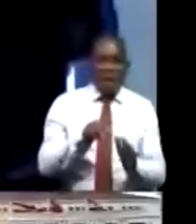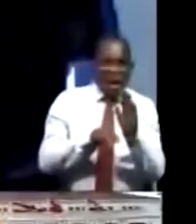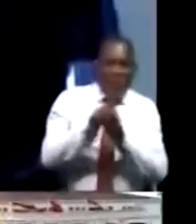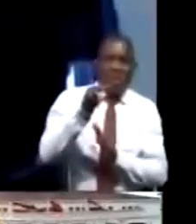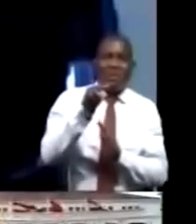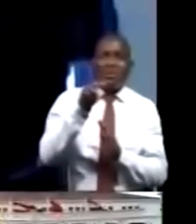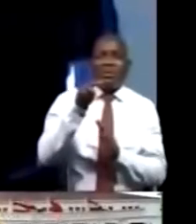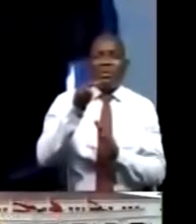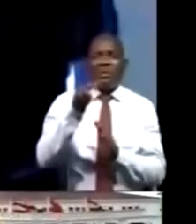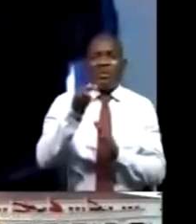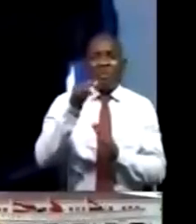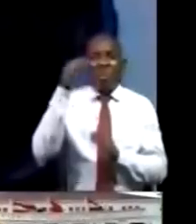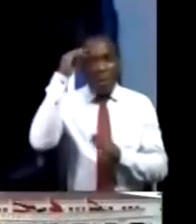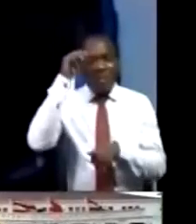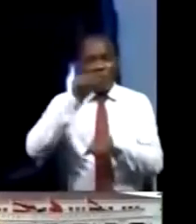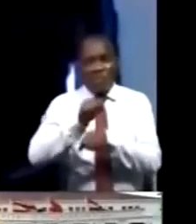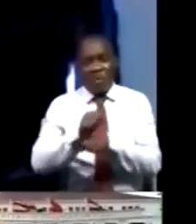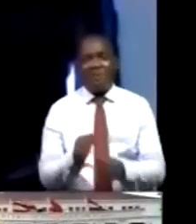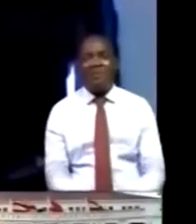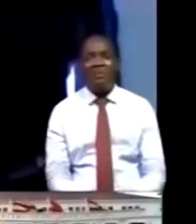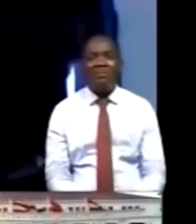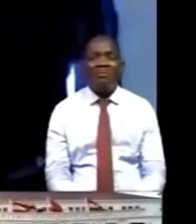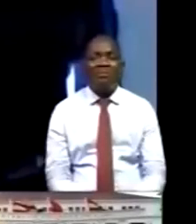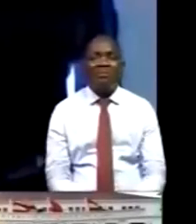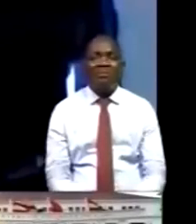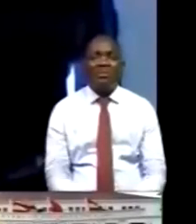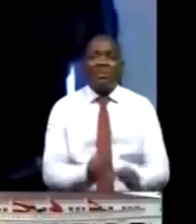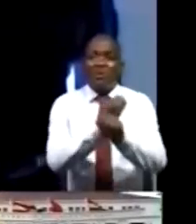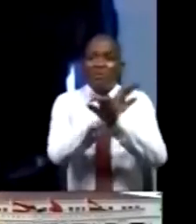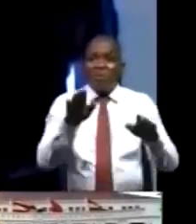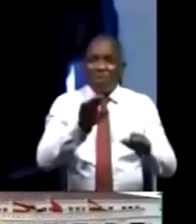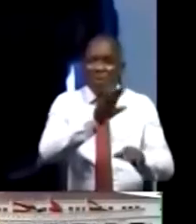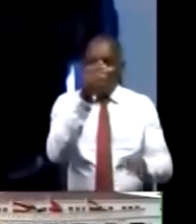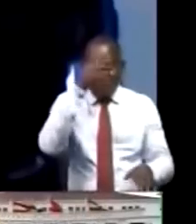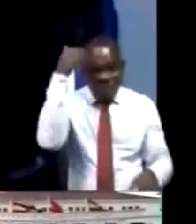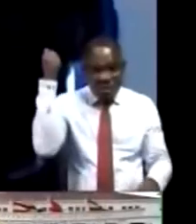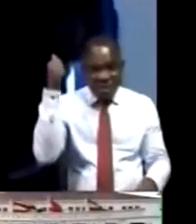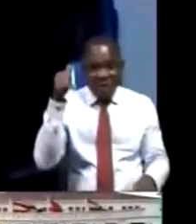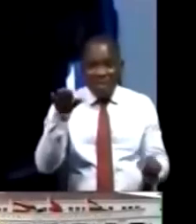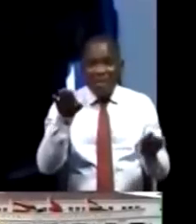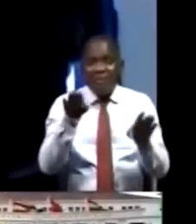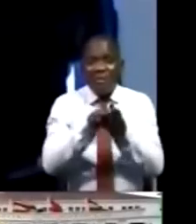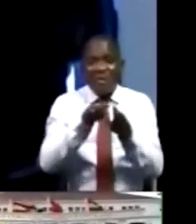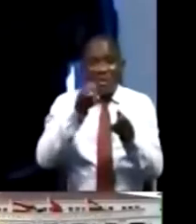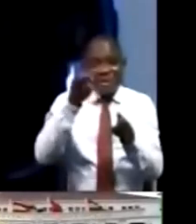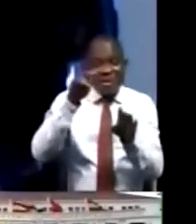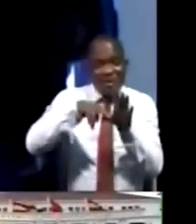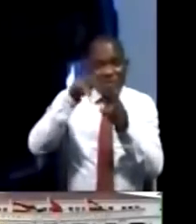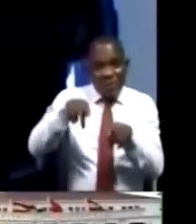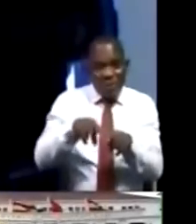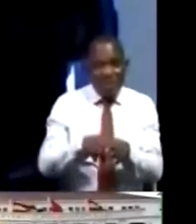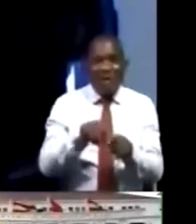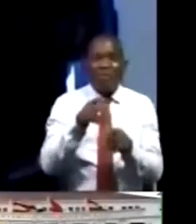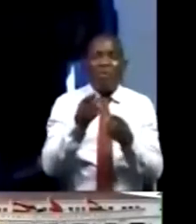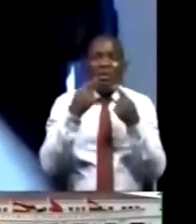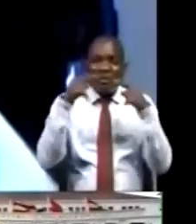very mature handling of the situation. And don't forget, the EC chair said that she was going to